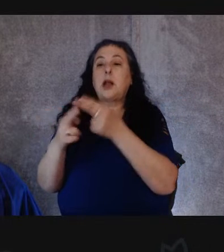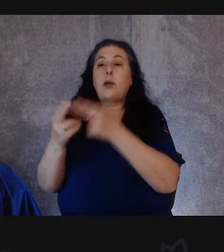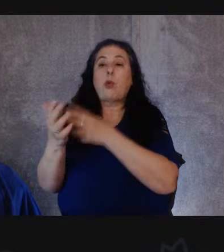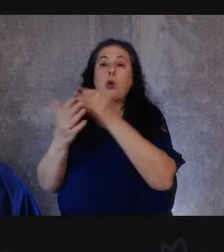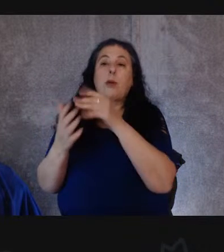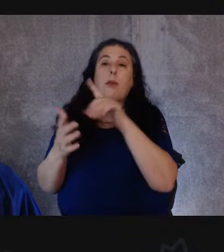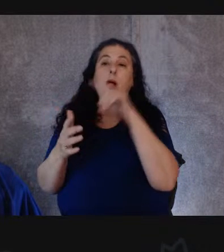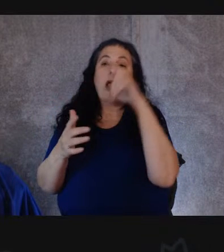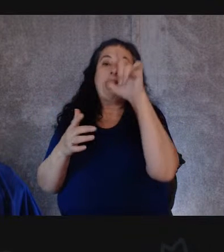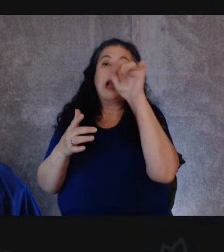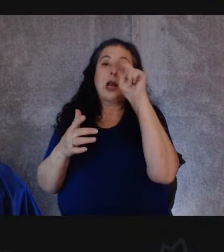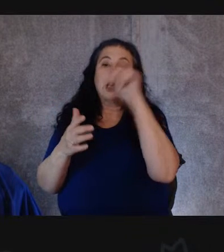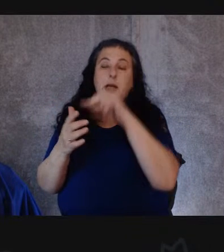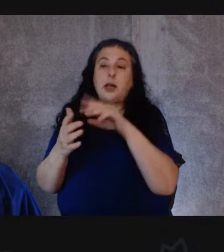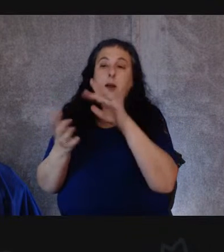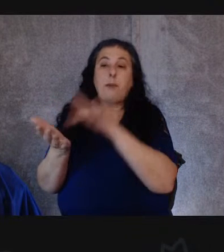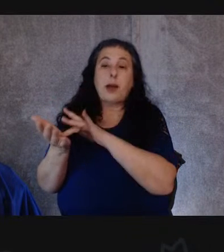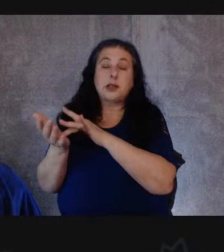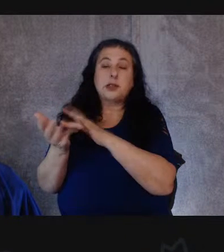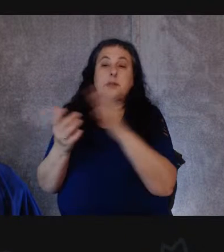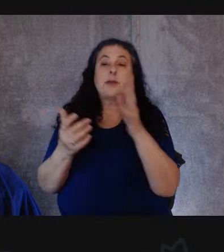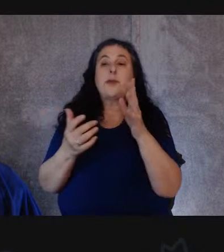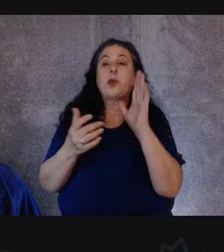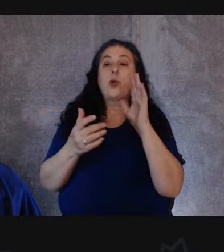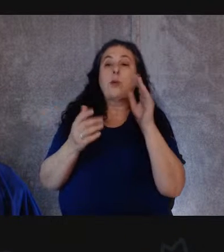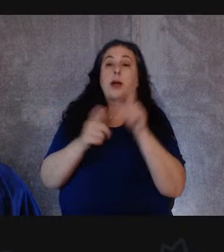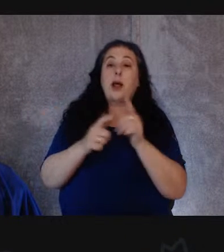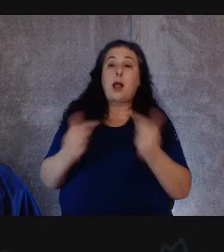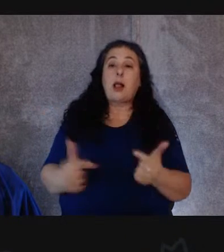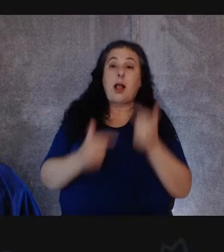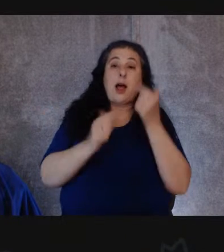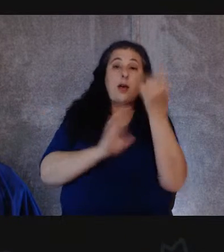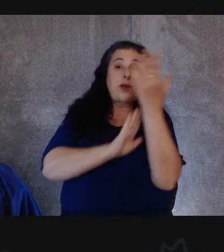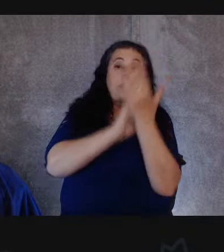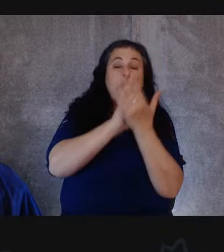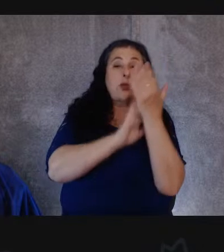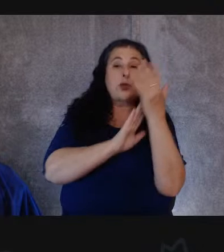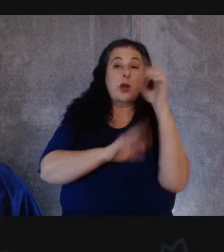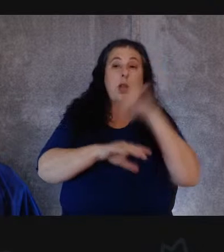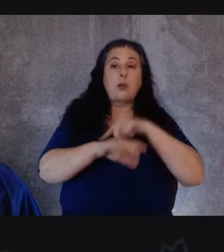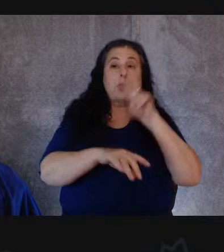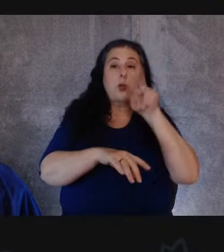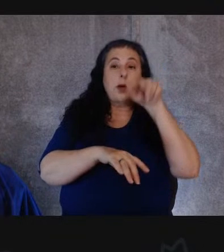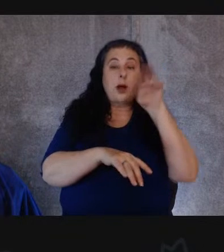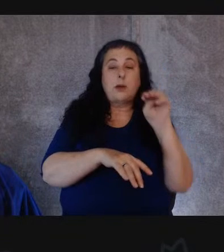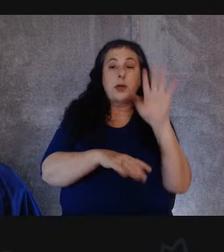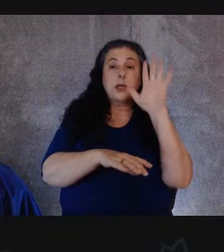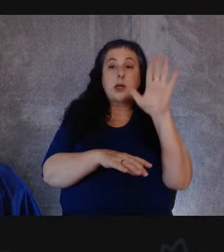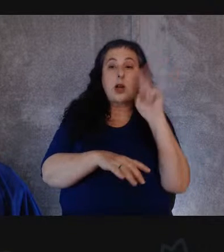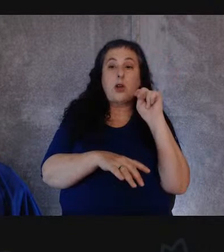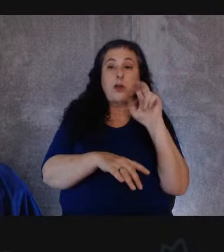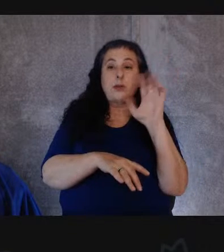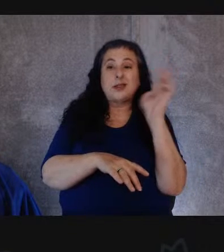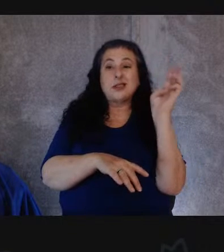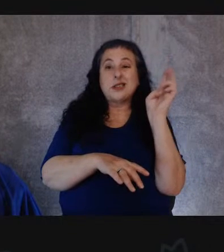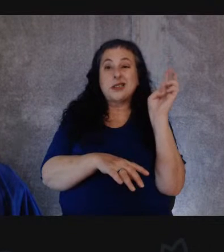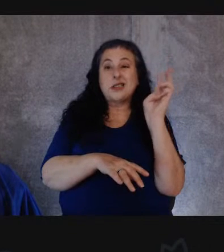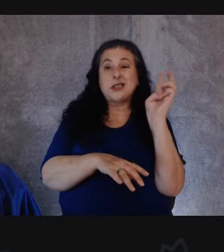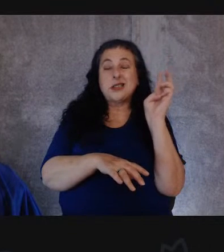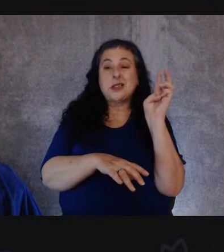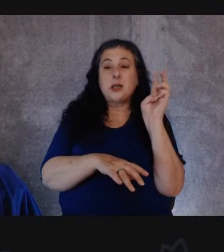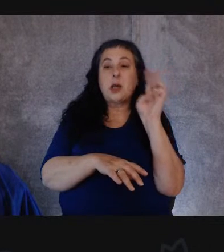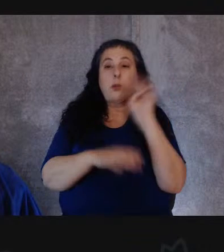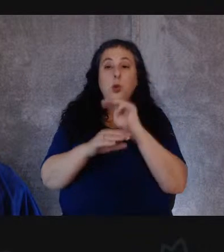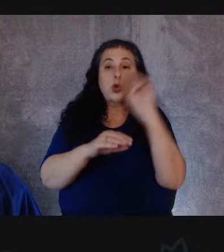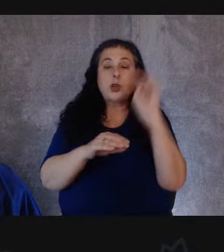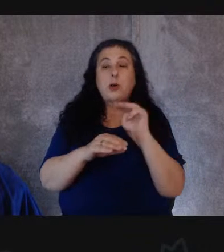a hybrid program, so it will be live in person at 2 p.m. on Sunday, November 6th at the museum, and we